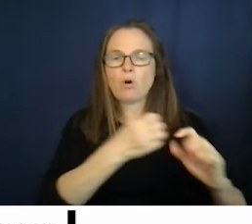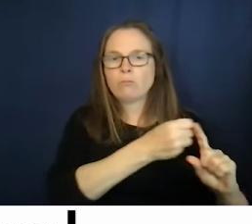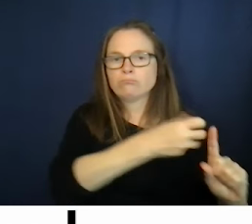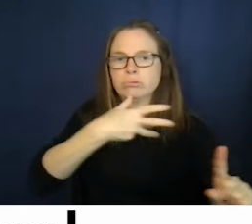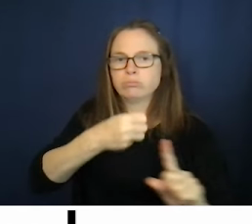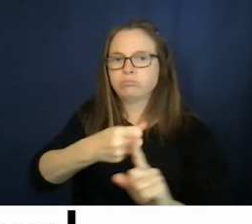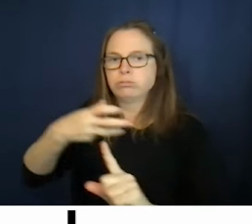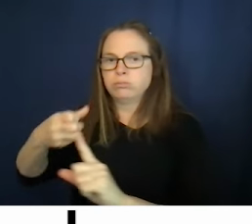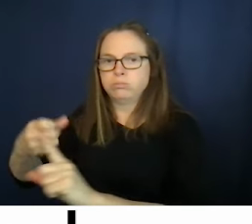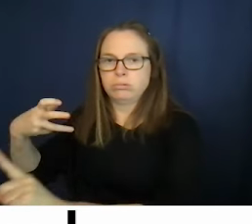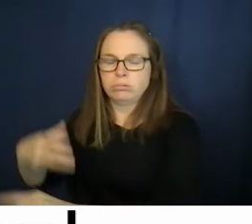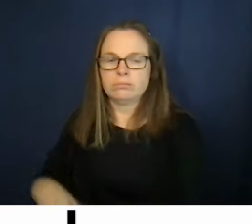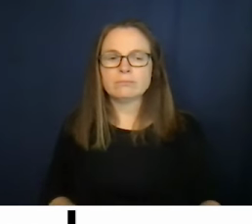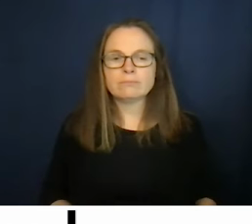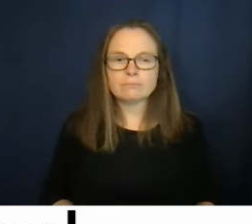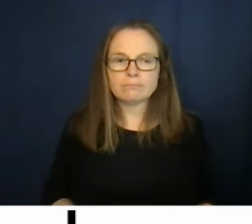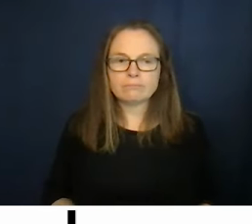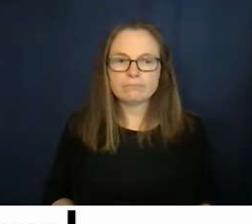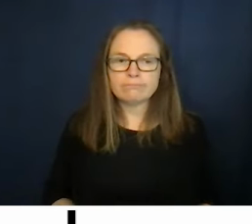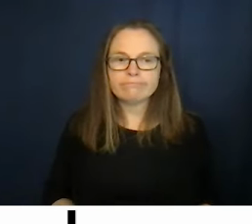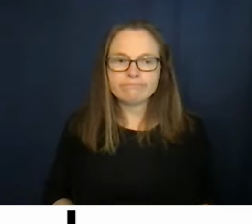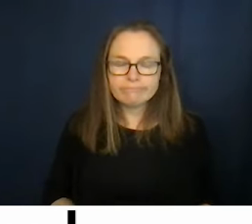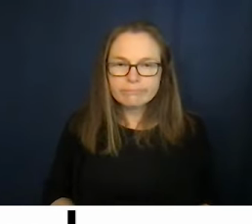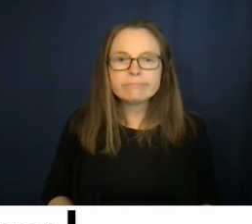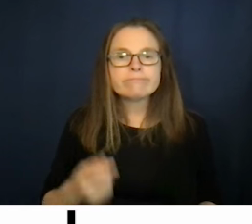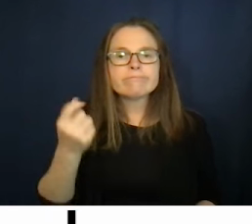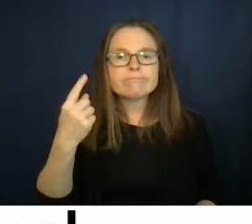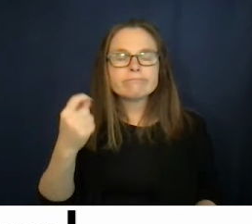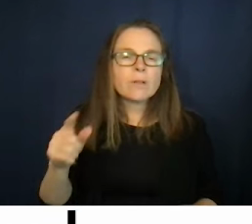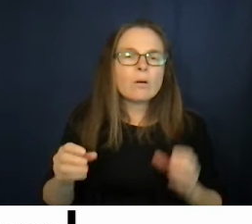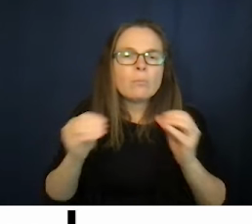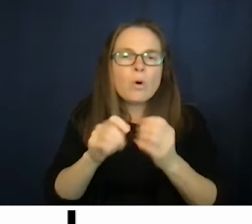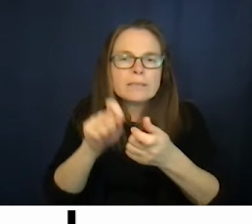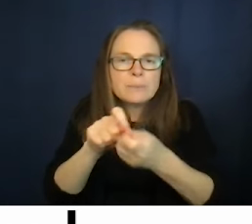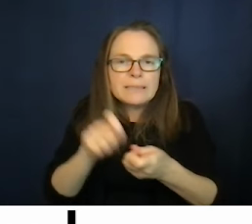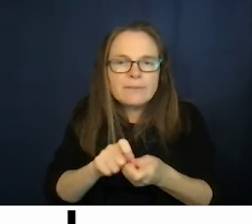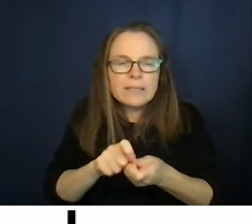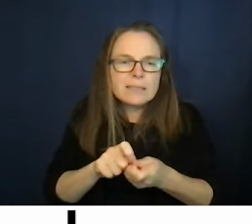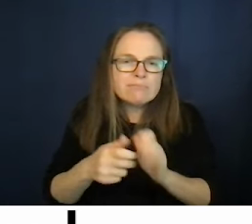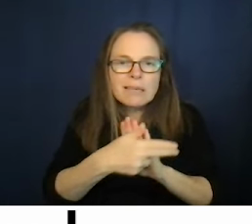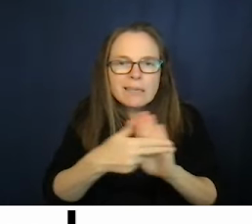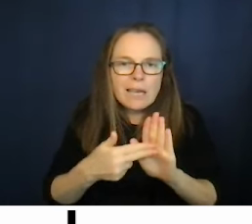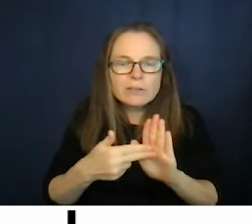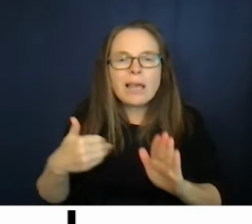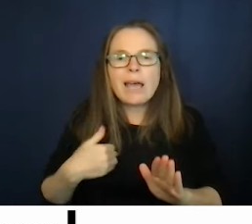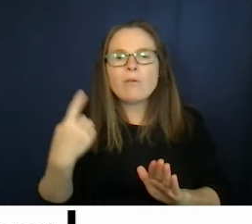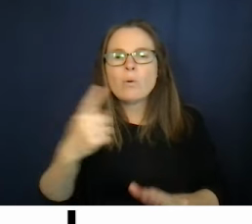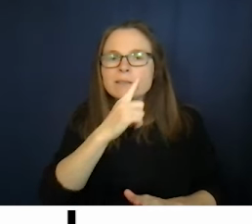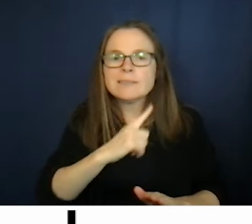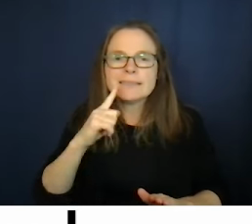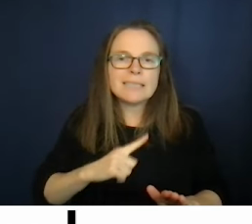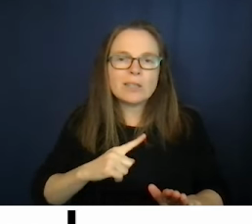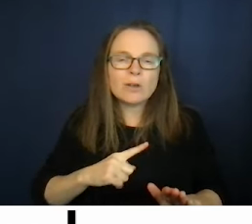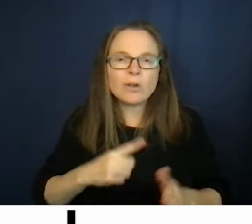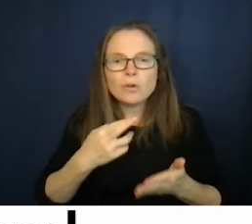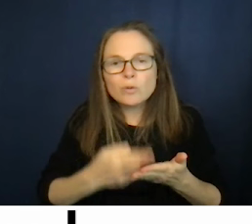underneath. Each of those more specific categories will be funded by a single source or a mix of funding